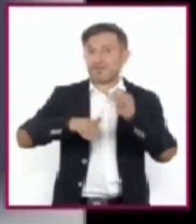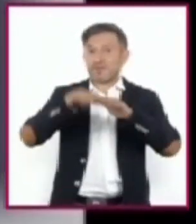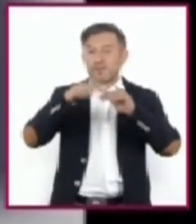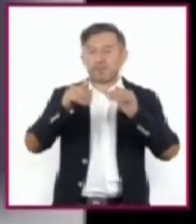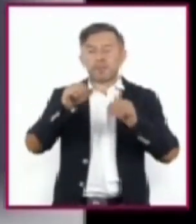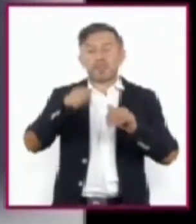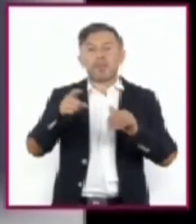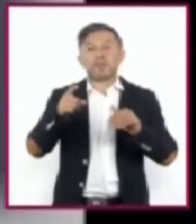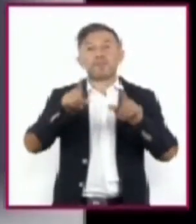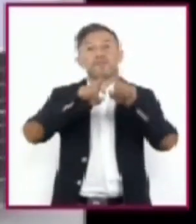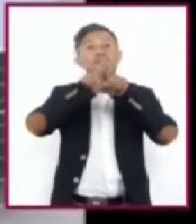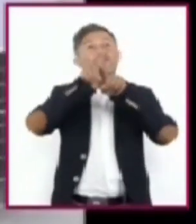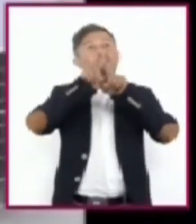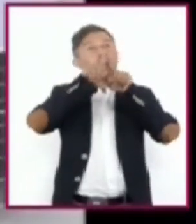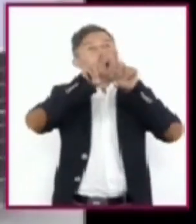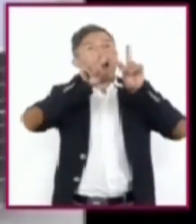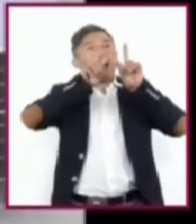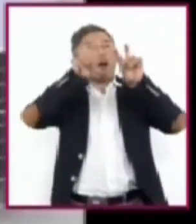Astronomers.